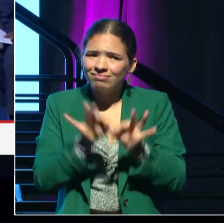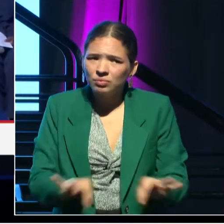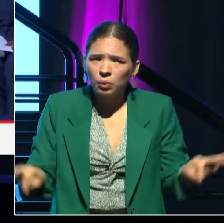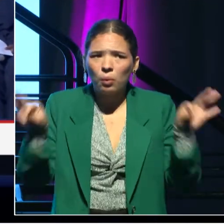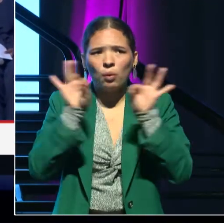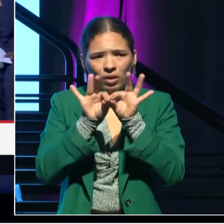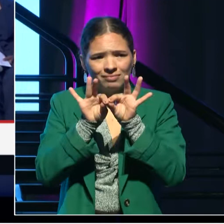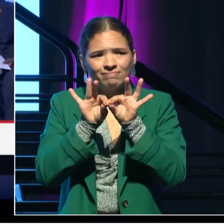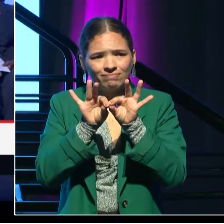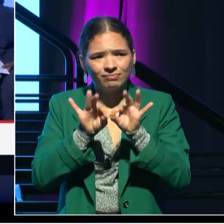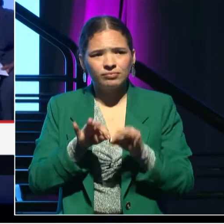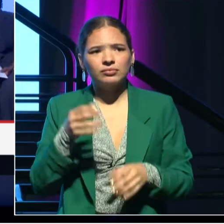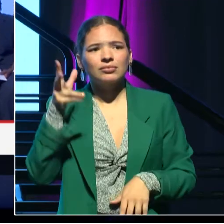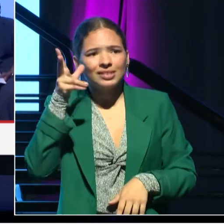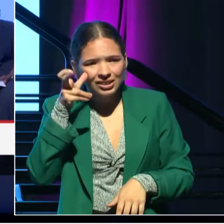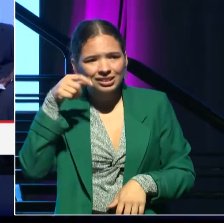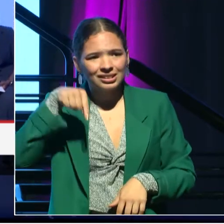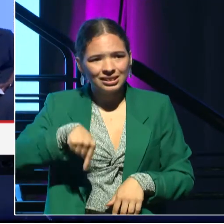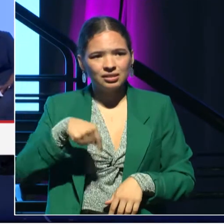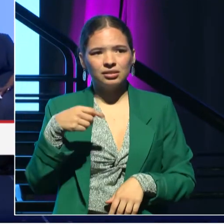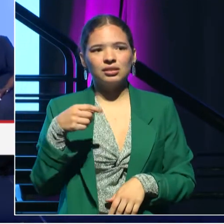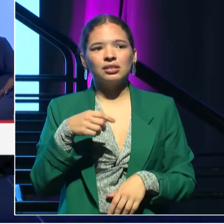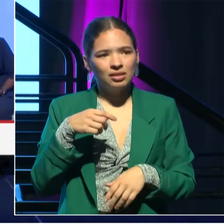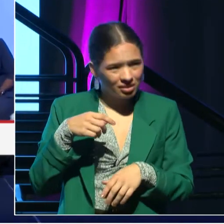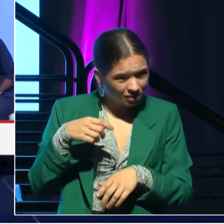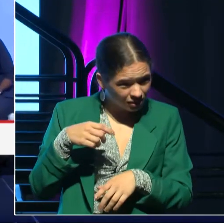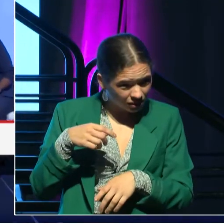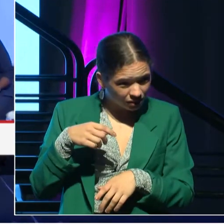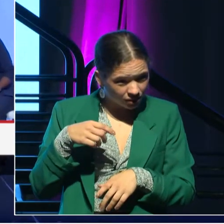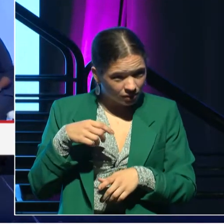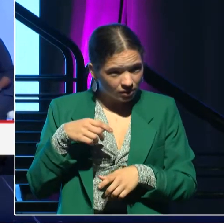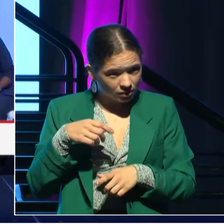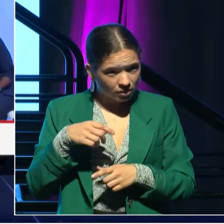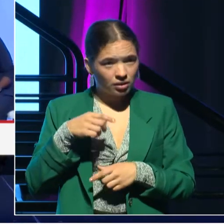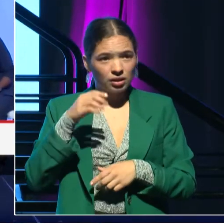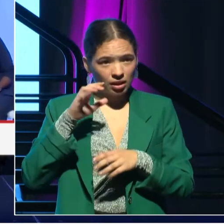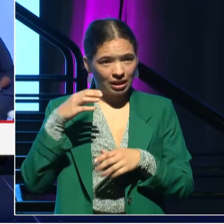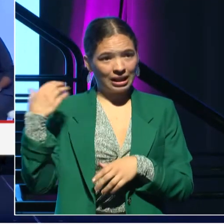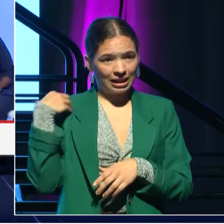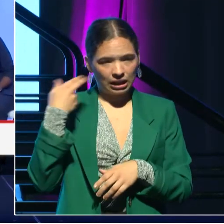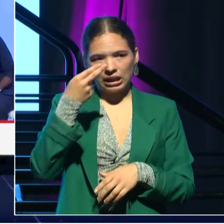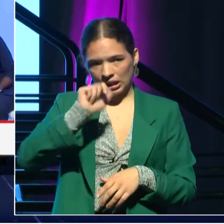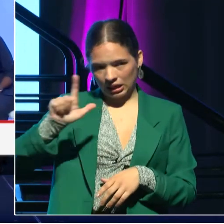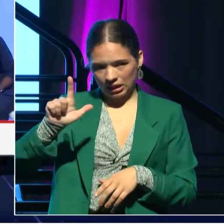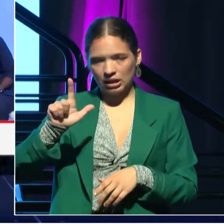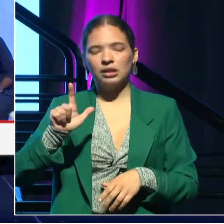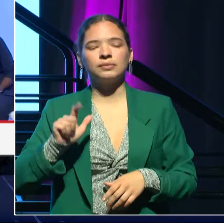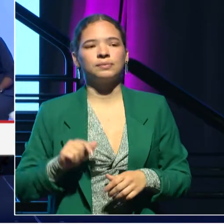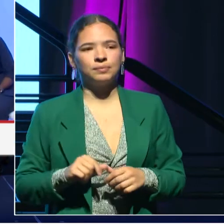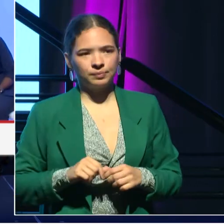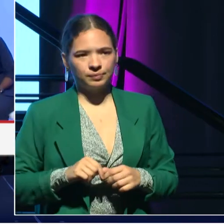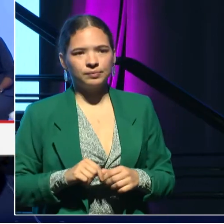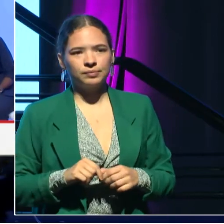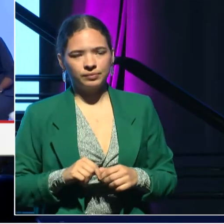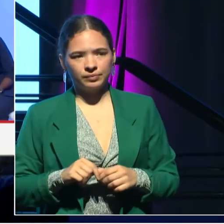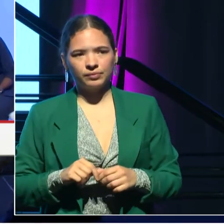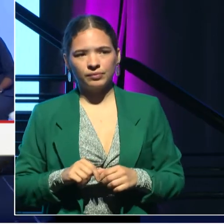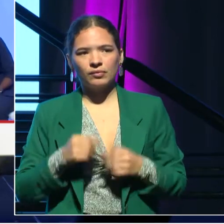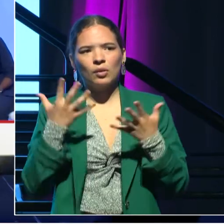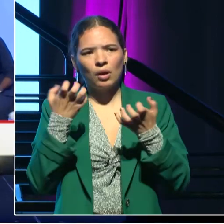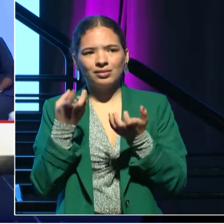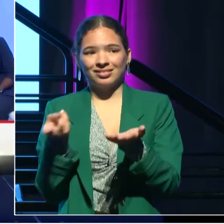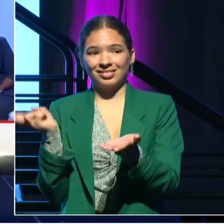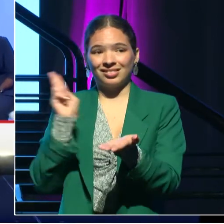in the halls of Capitol Hill. So I would invite you to join us in the advocacy to get the Momnibus signed into law by the end of